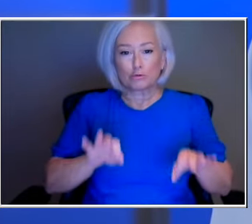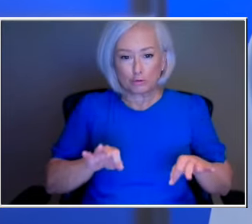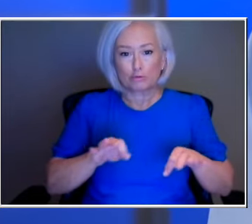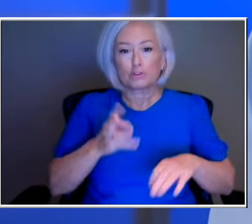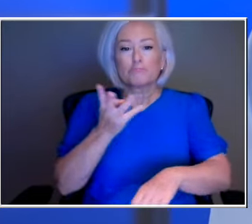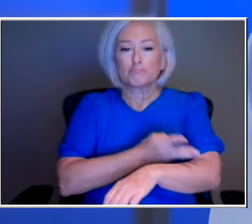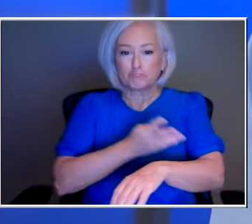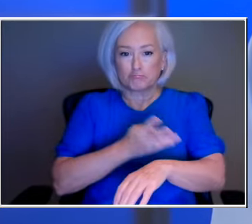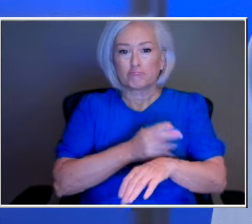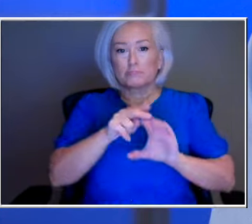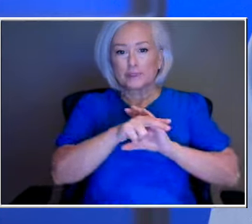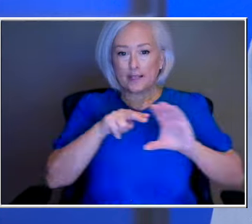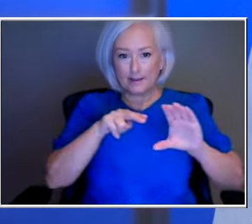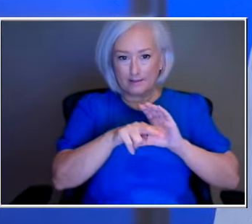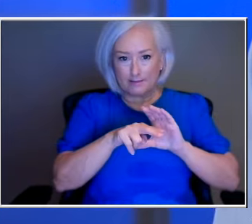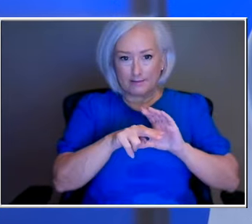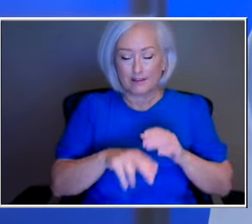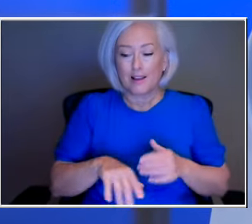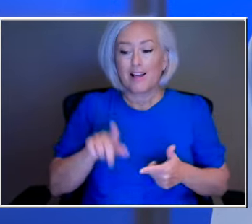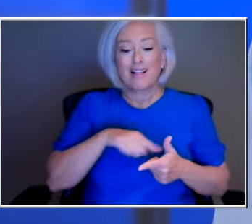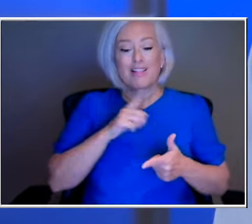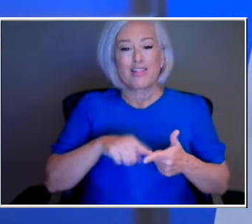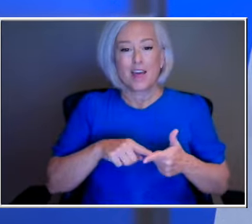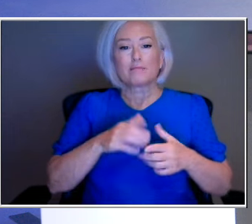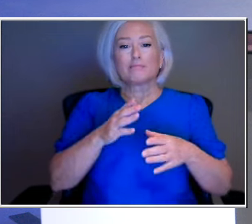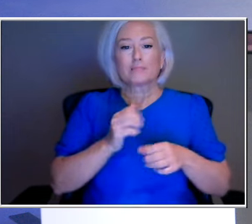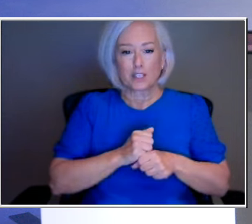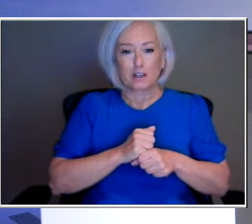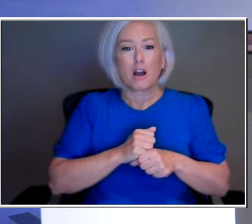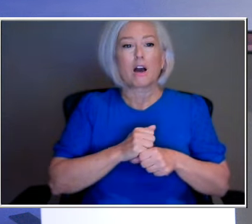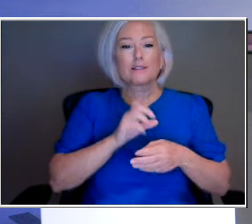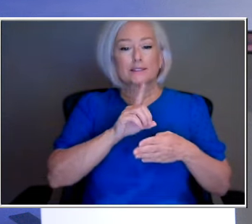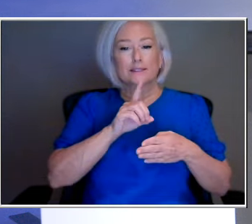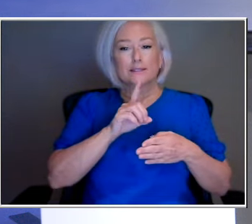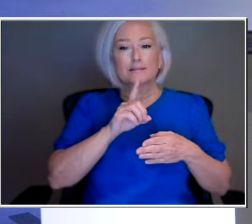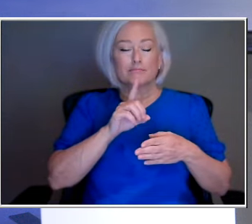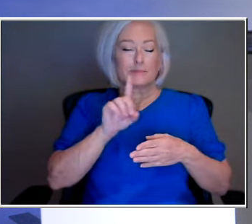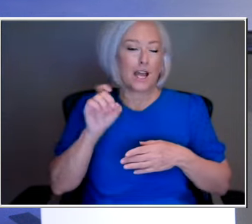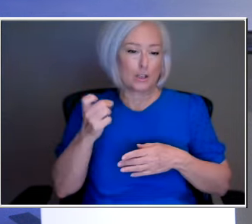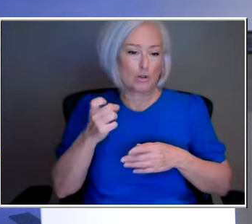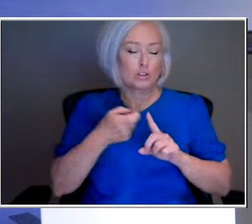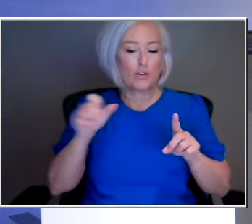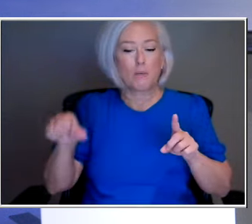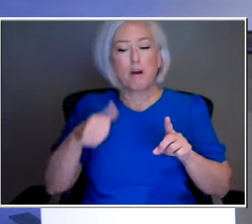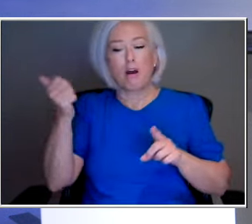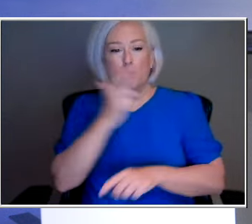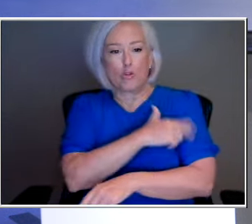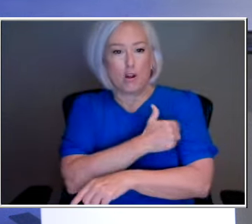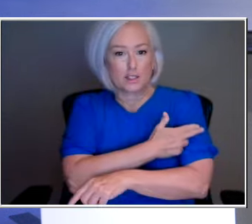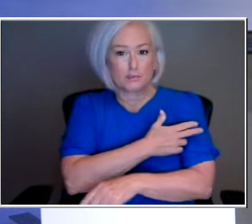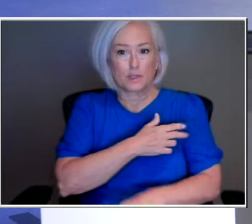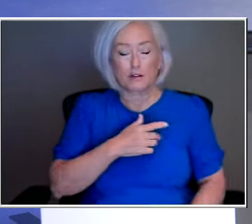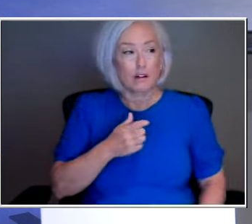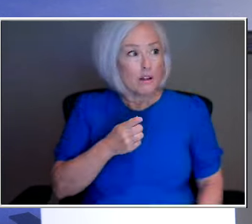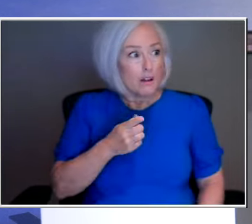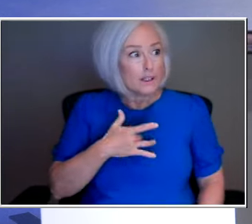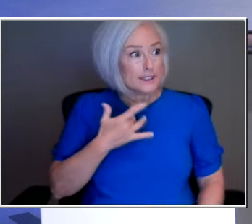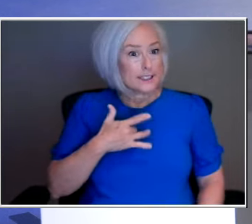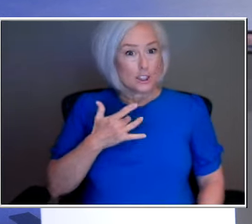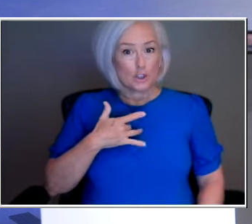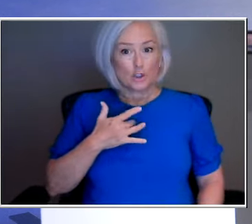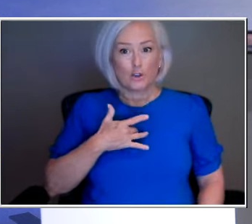initial diagnosis from the other medical center. So there was this kind of a shock, but was there an ounce of relief, like, okay, we at least know what